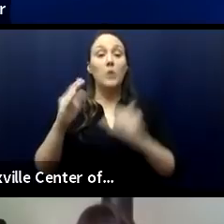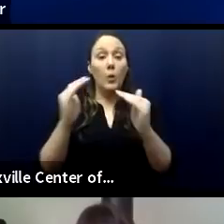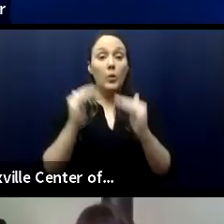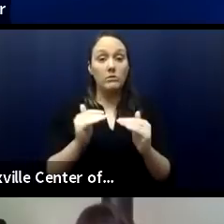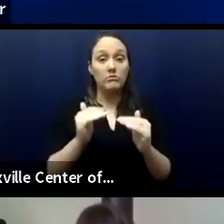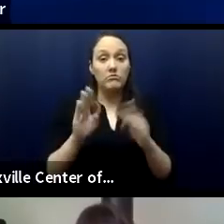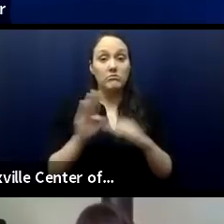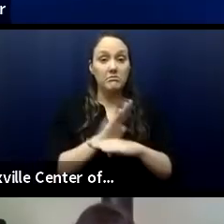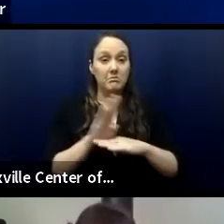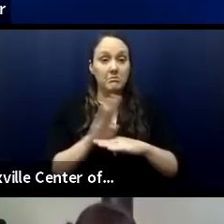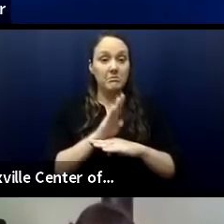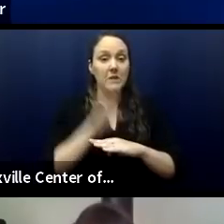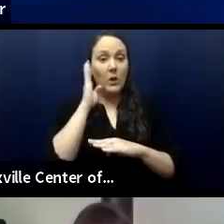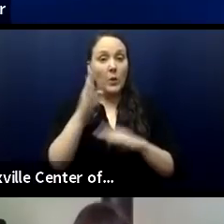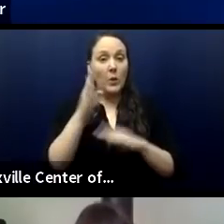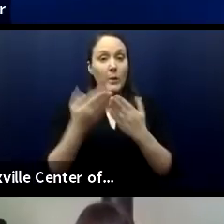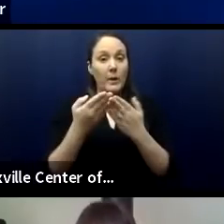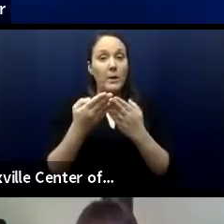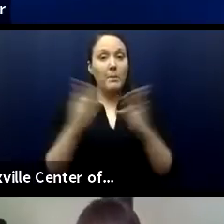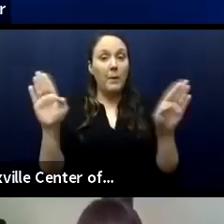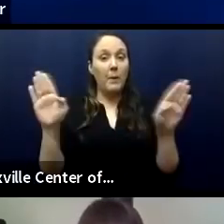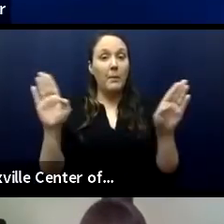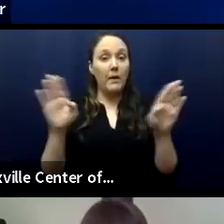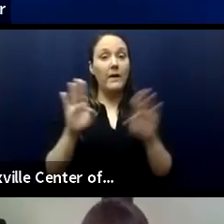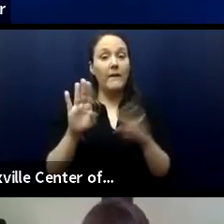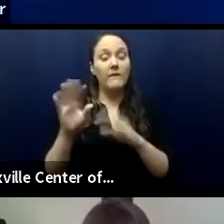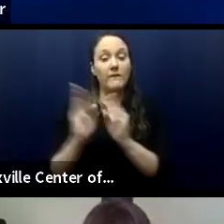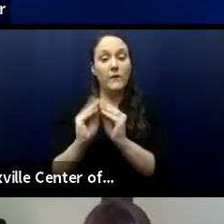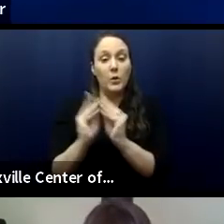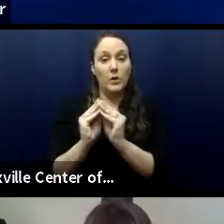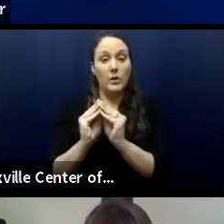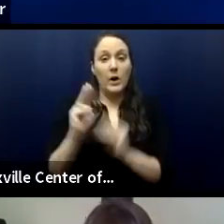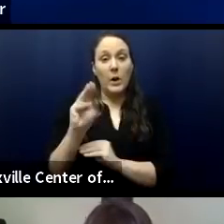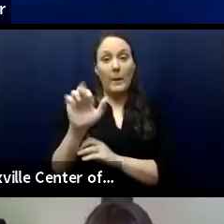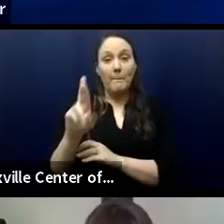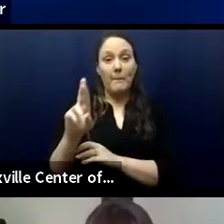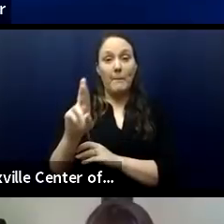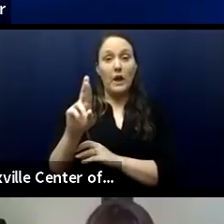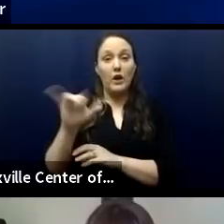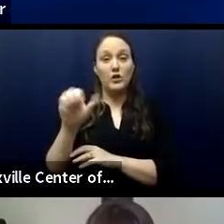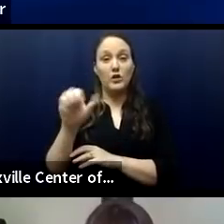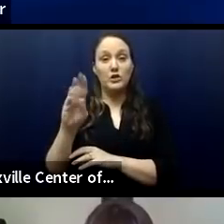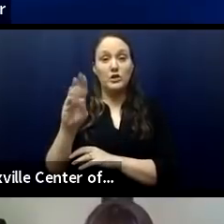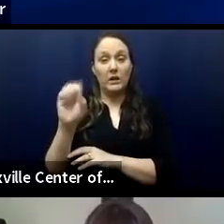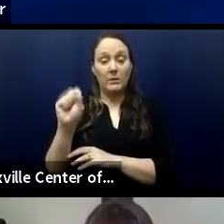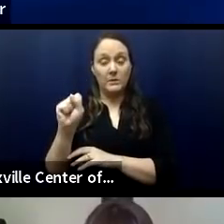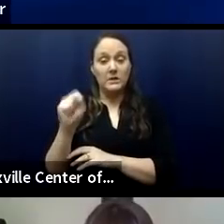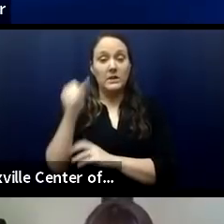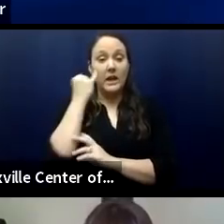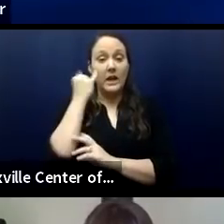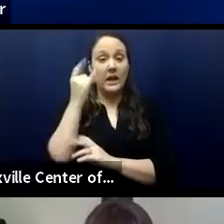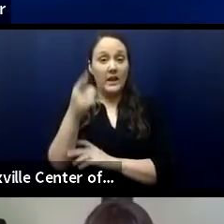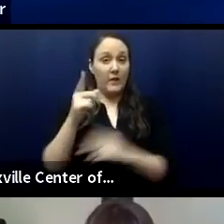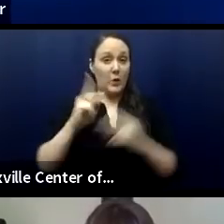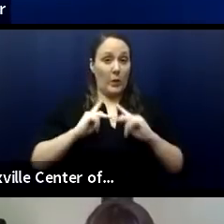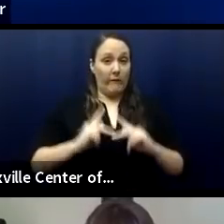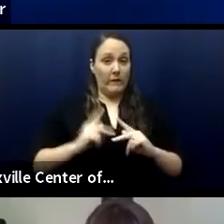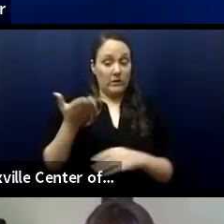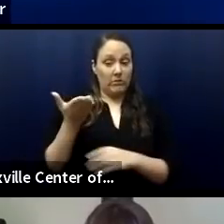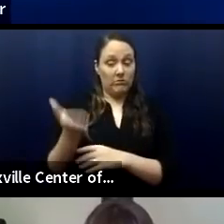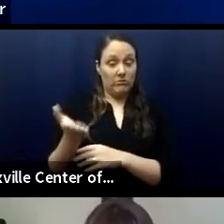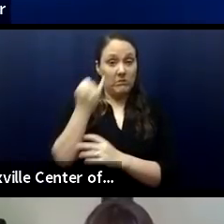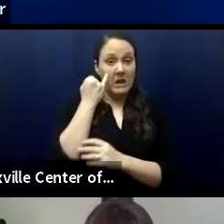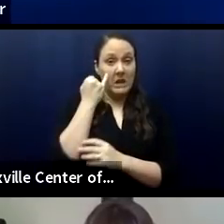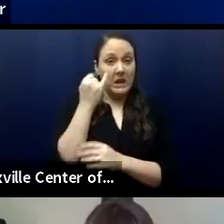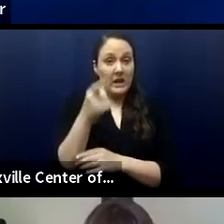our public forum. And Mayor Jacobs, if you are physically present, I think if you would be kind